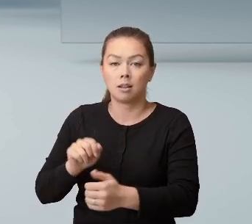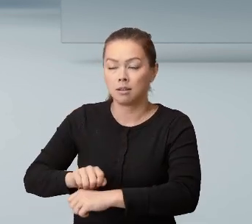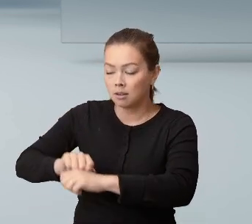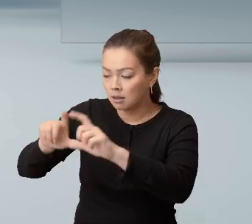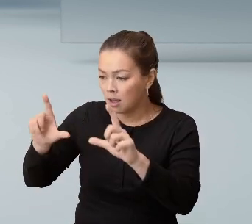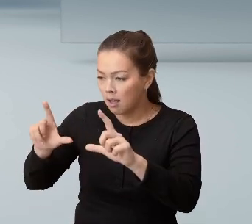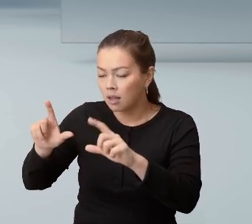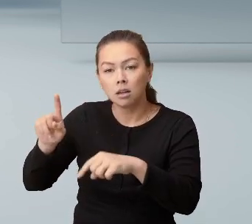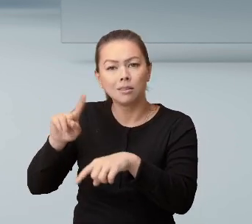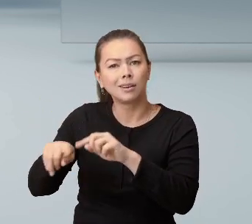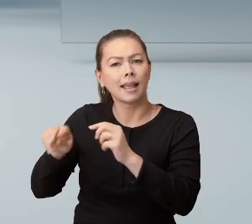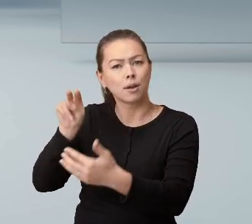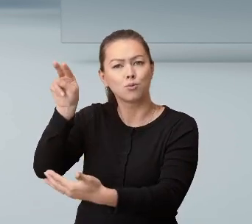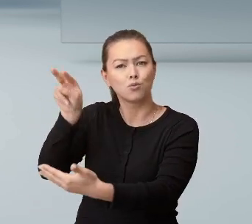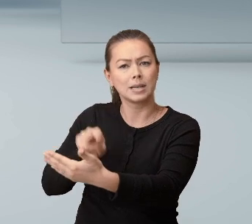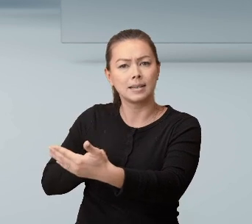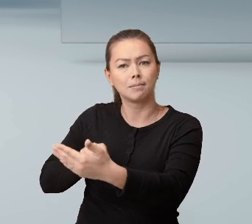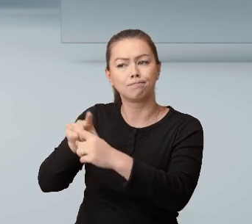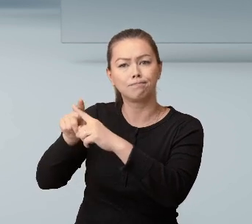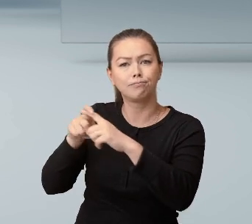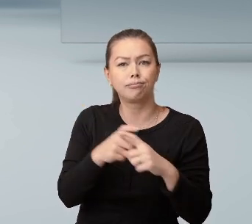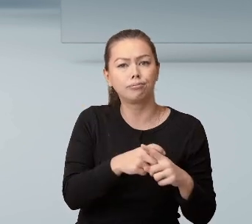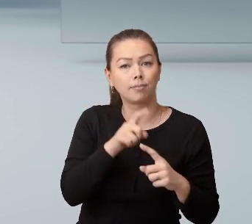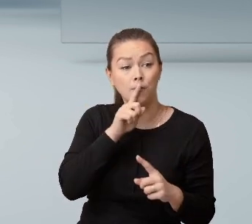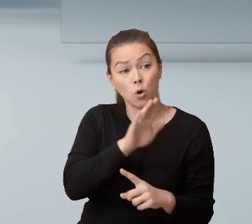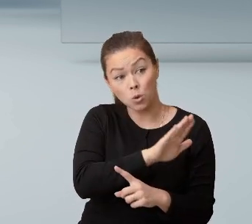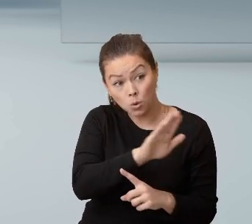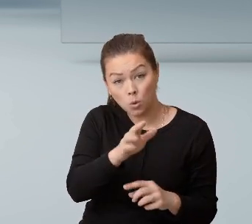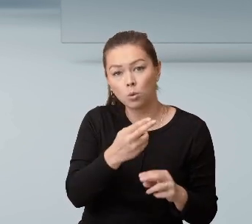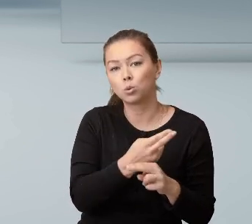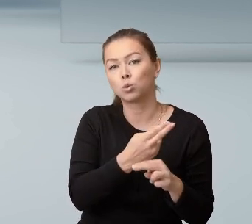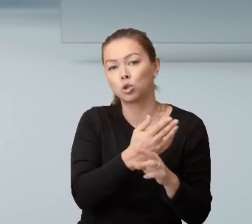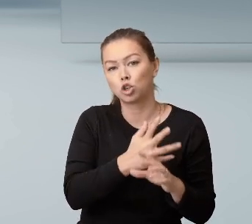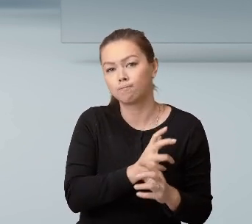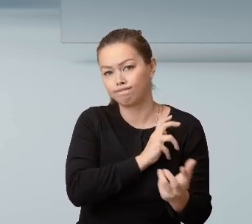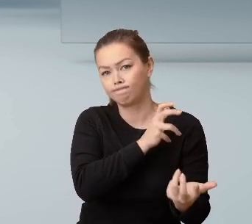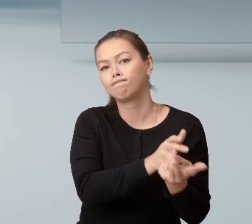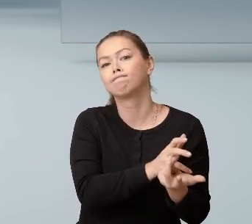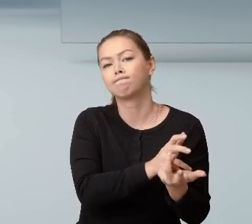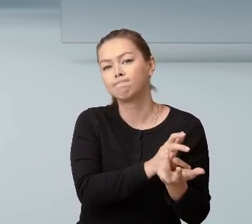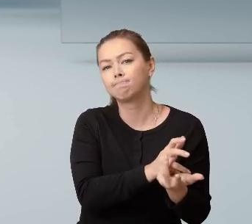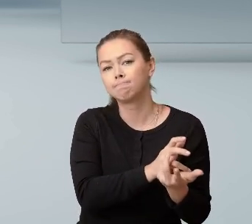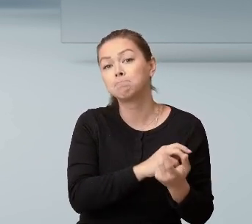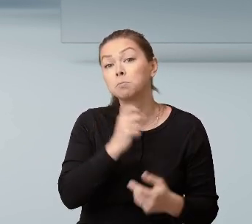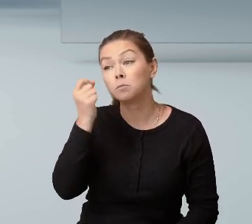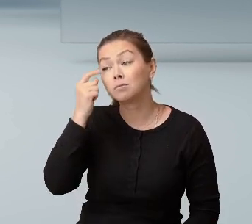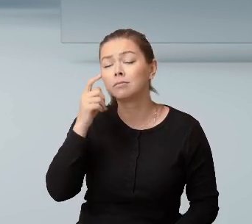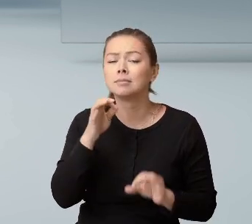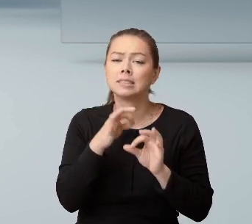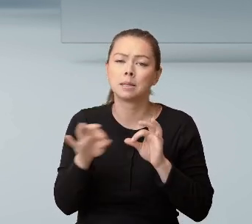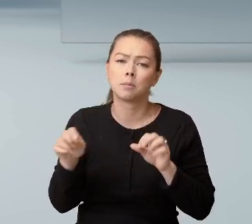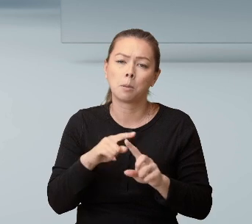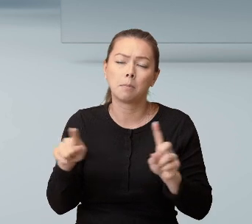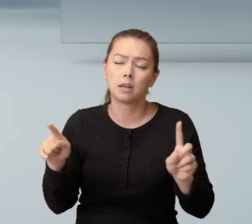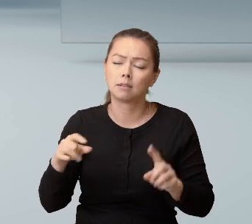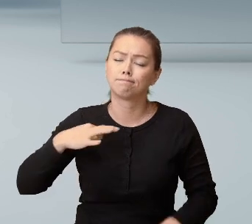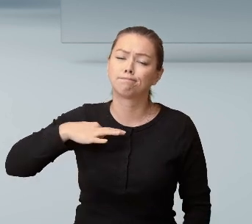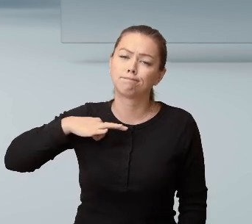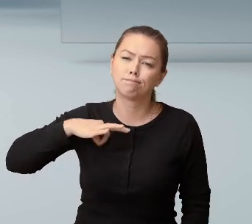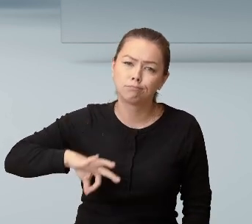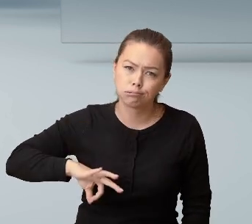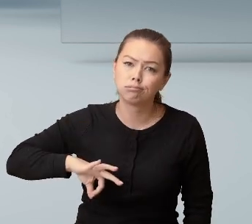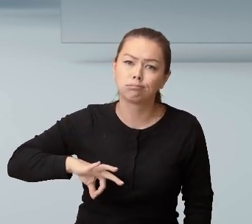unreadable. It's encrypted just to your authenticated users. Now, this is a very simple but hugely